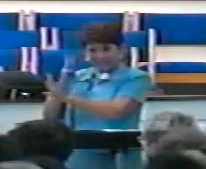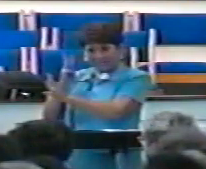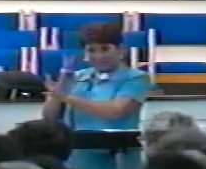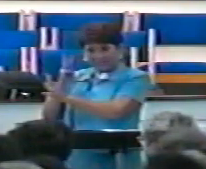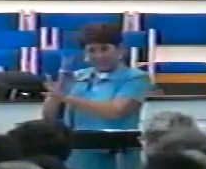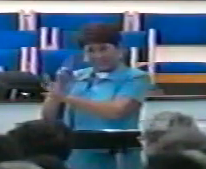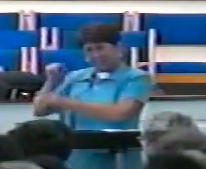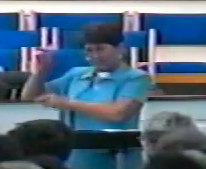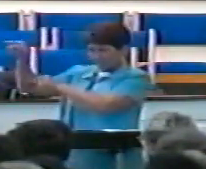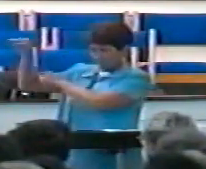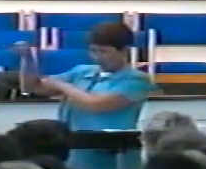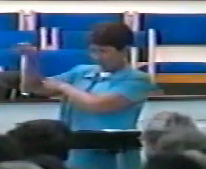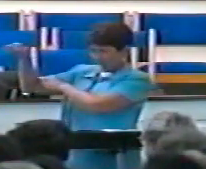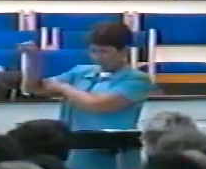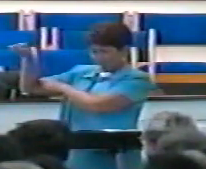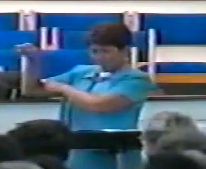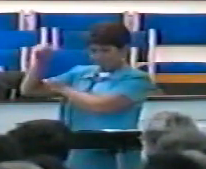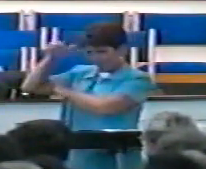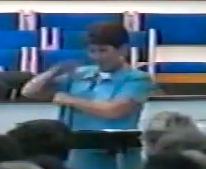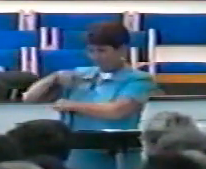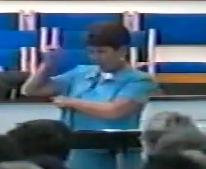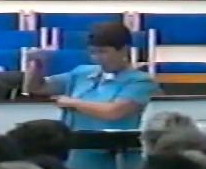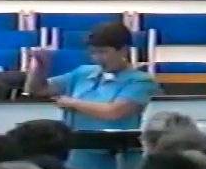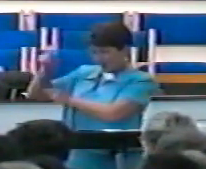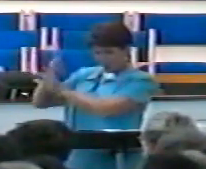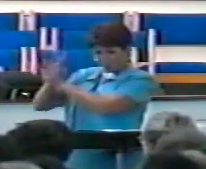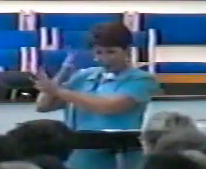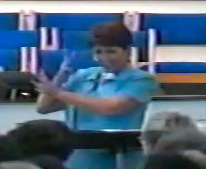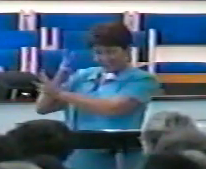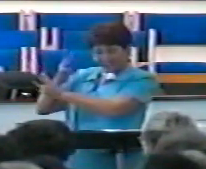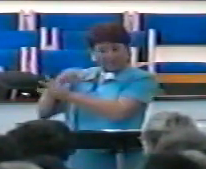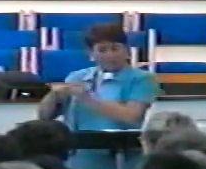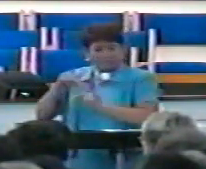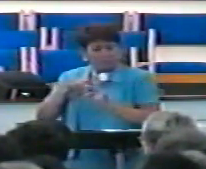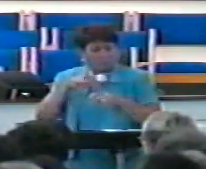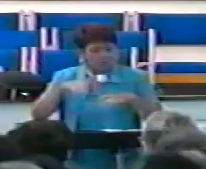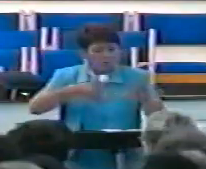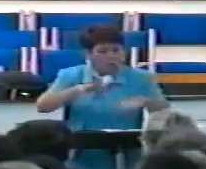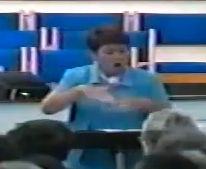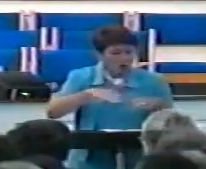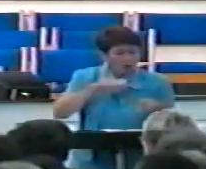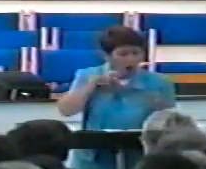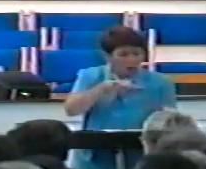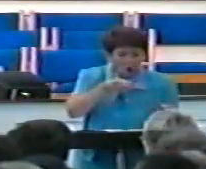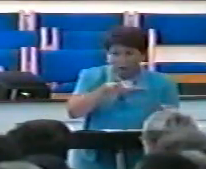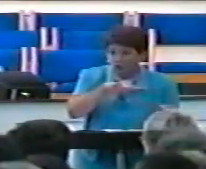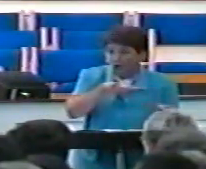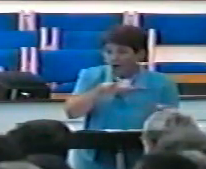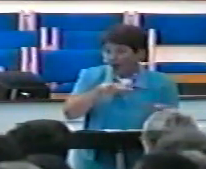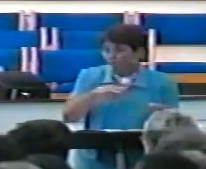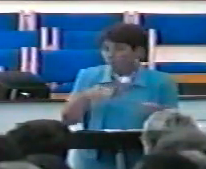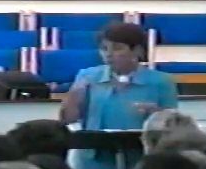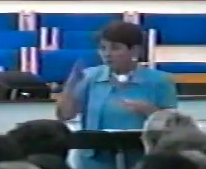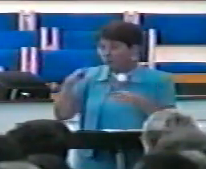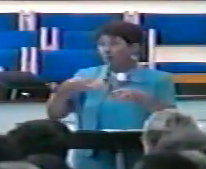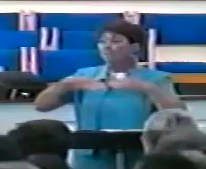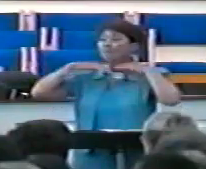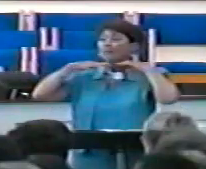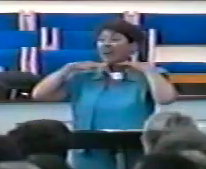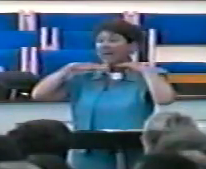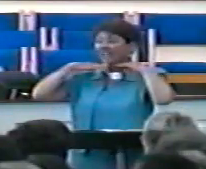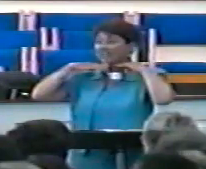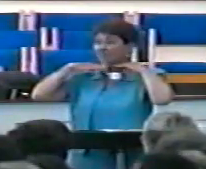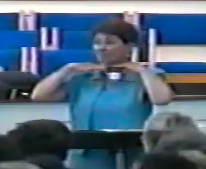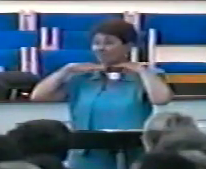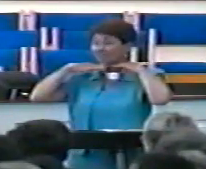little boy on the pallet in the back of the wagon. And ladies and gentlemen, nobody, not one single person, wondered why he